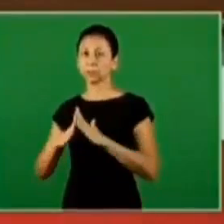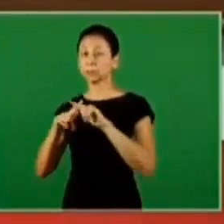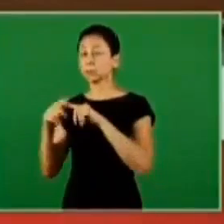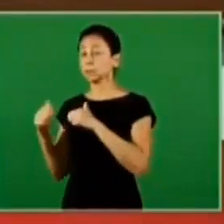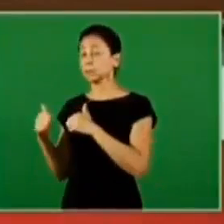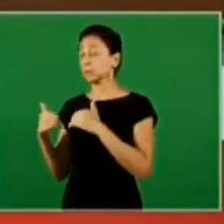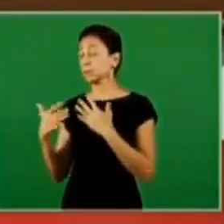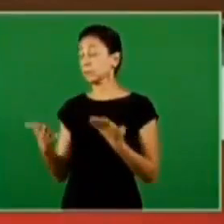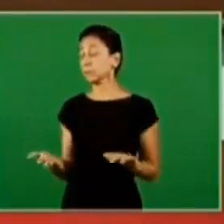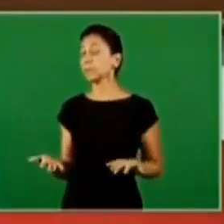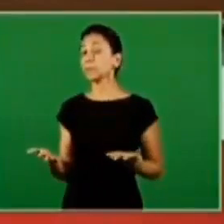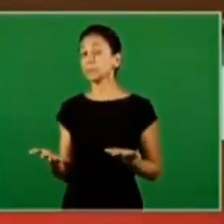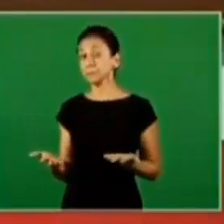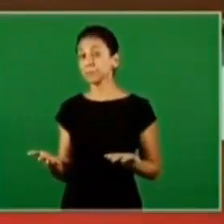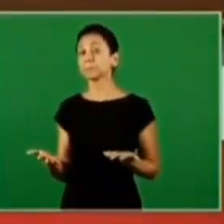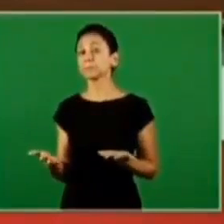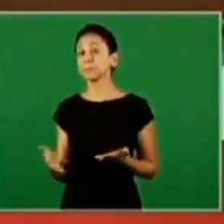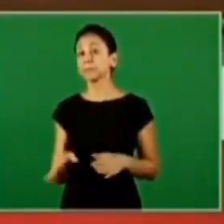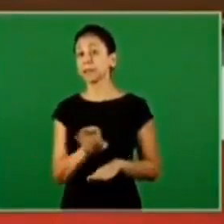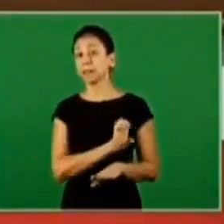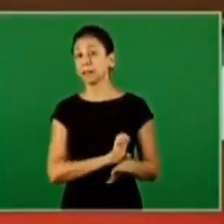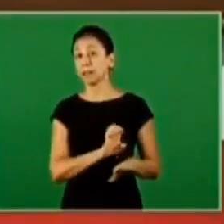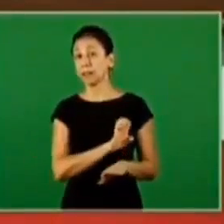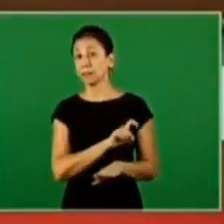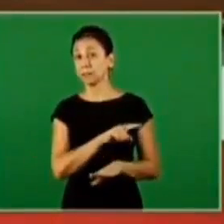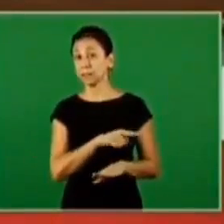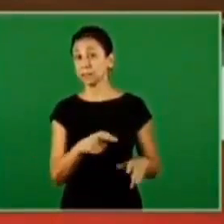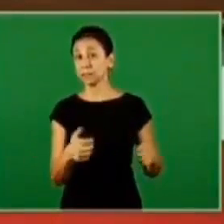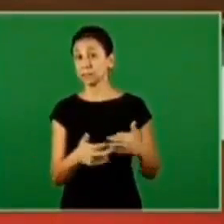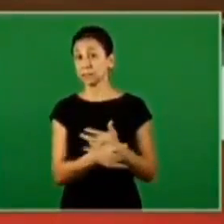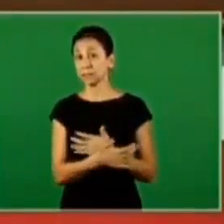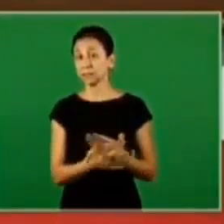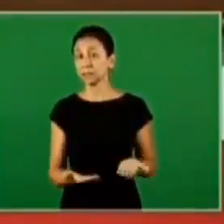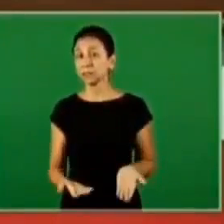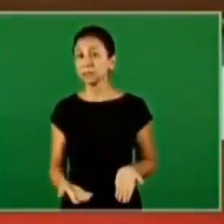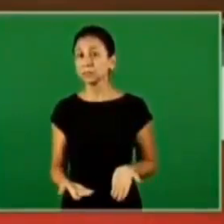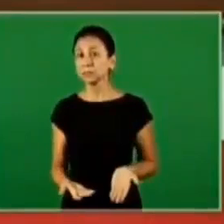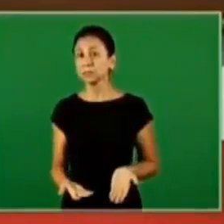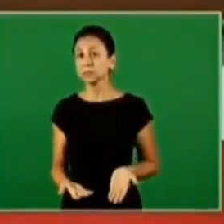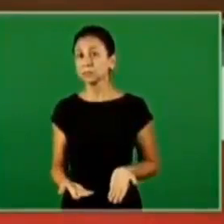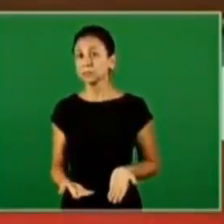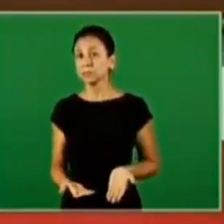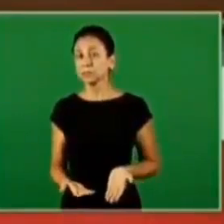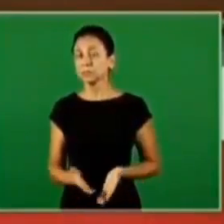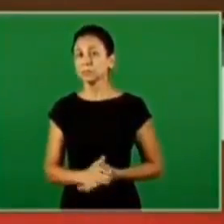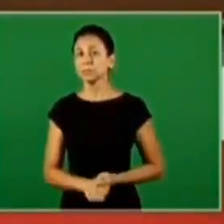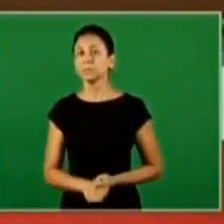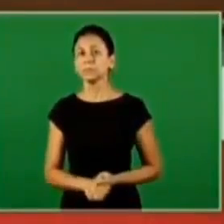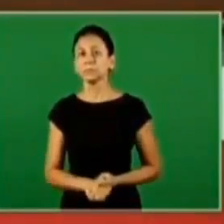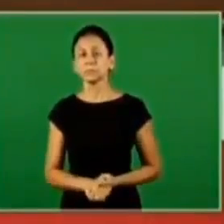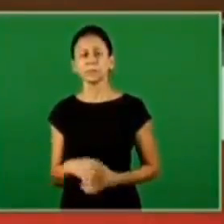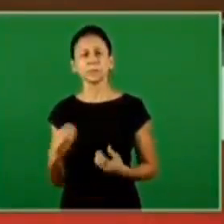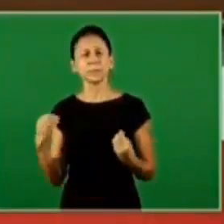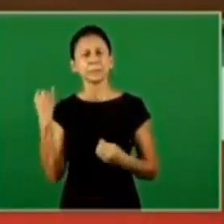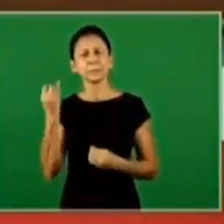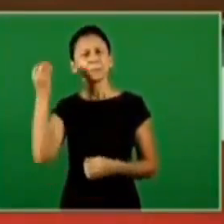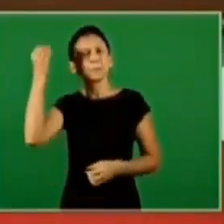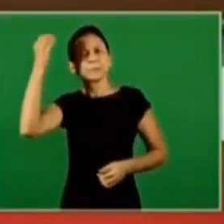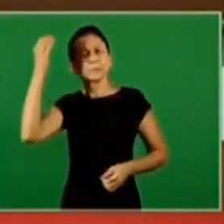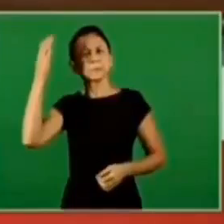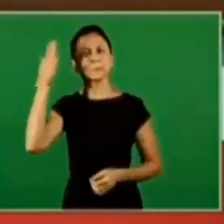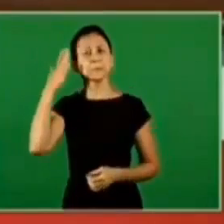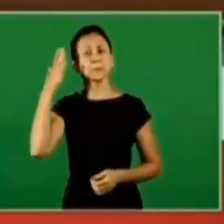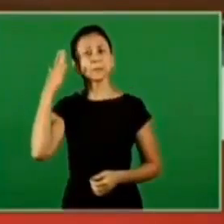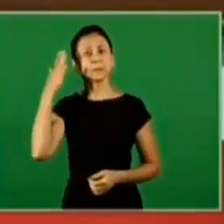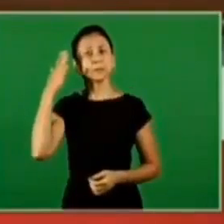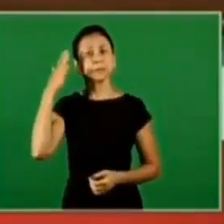the church, the primitive churches, was this in Ephesus, was this, that what they needed to bring was revelation,